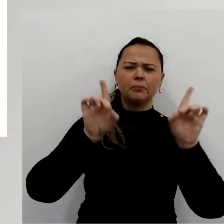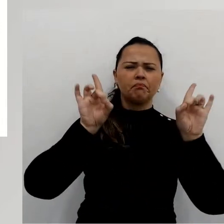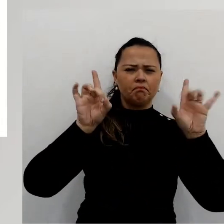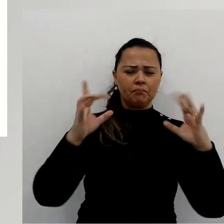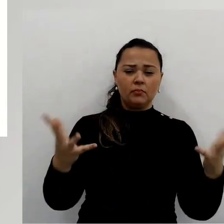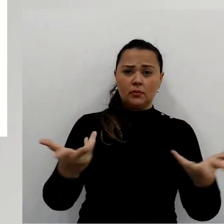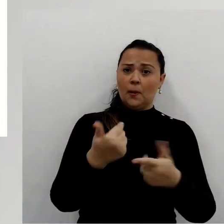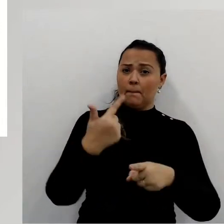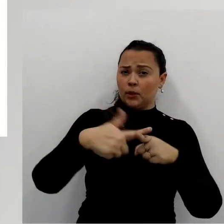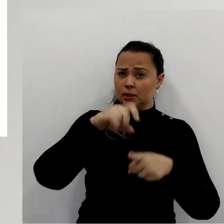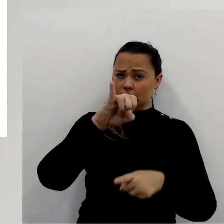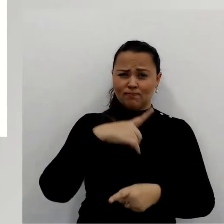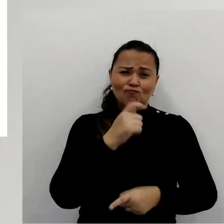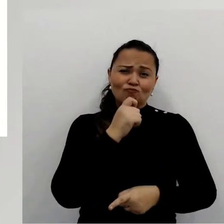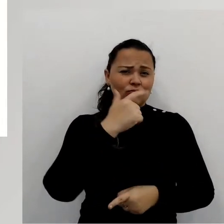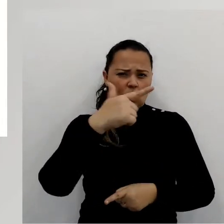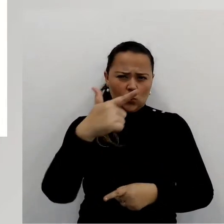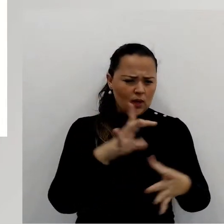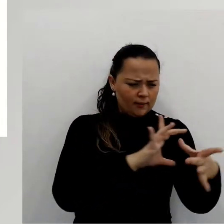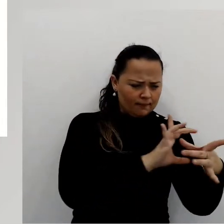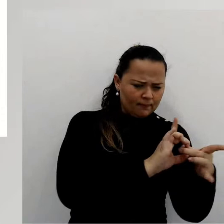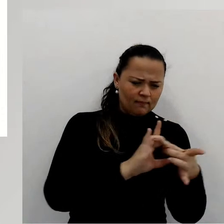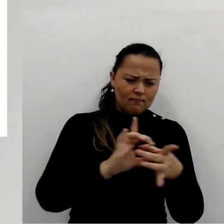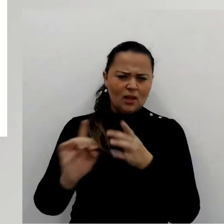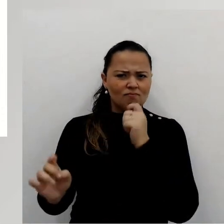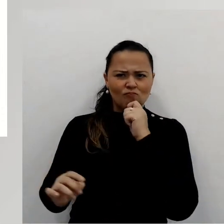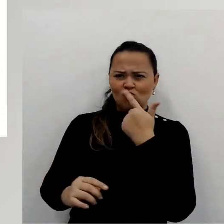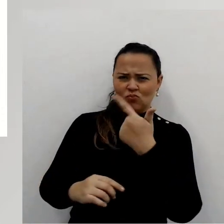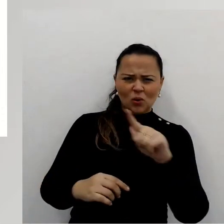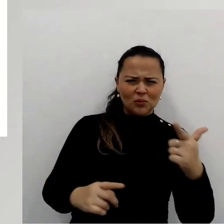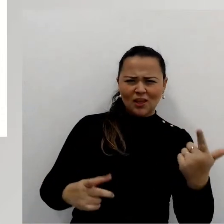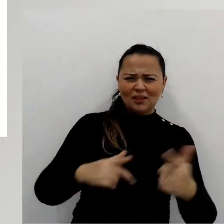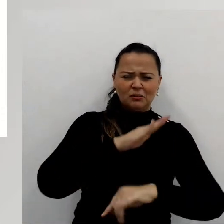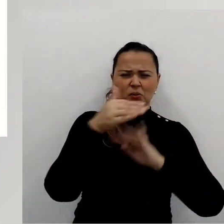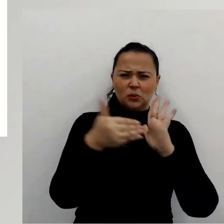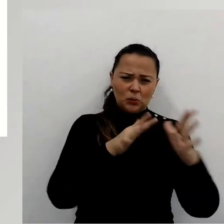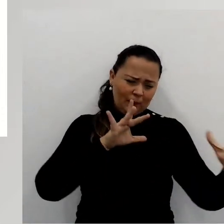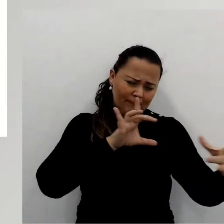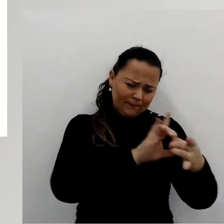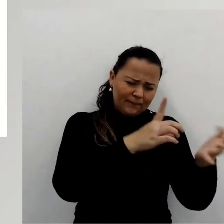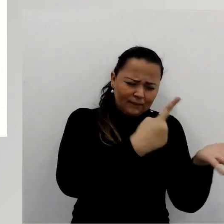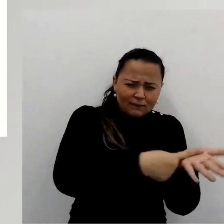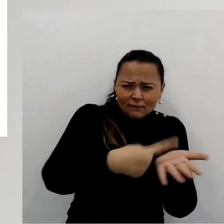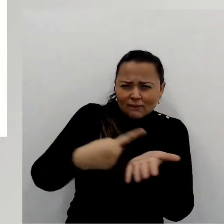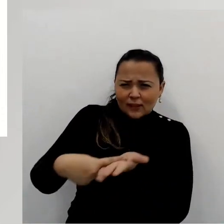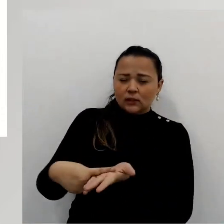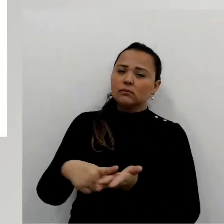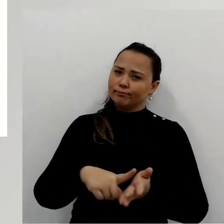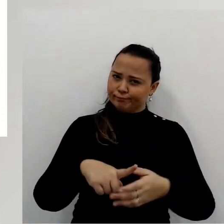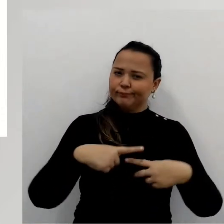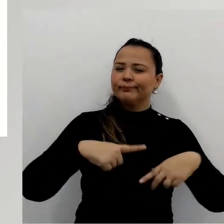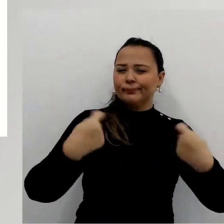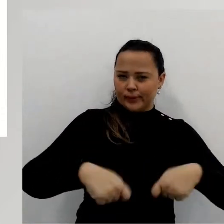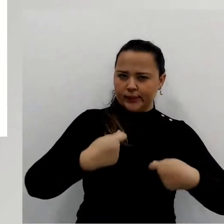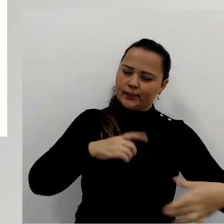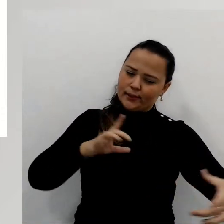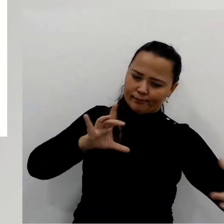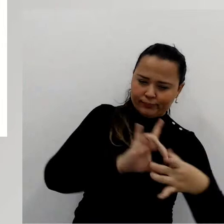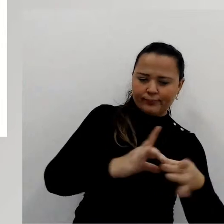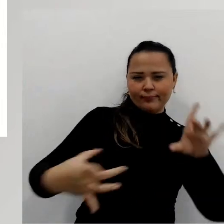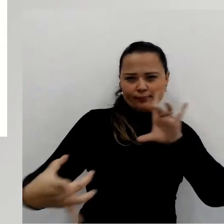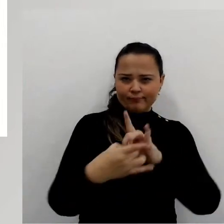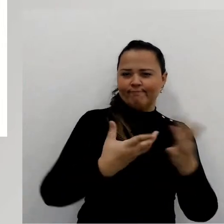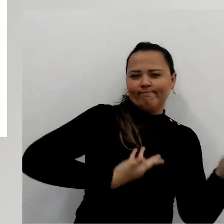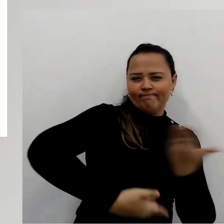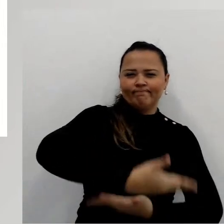modularity and connect all of these things, right? So you have to have this process integration plus the modularity. If you don't have